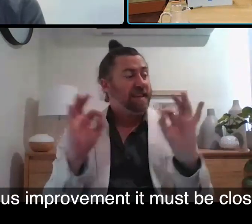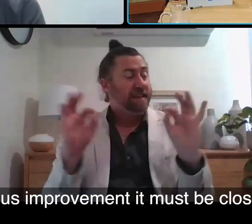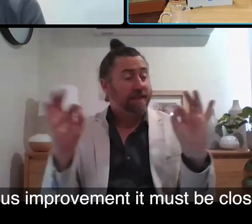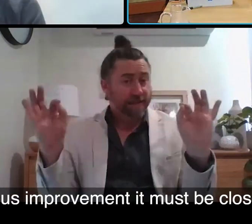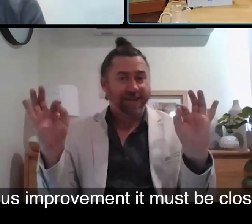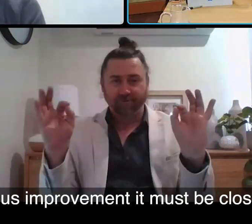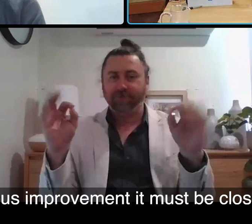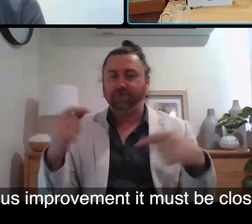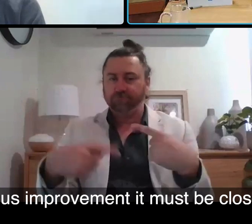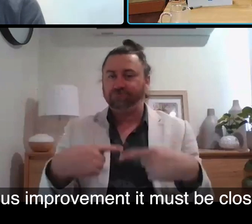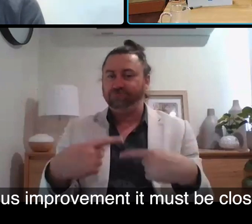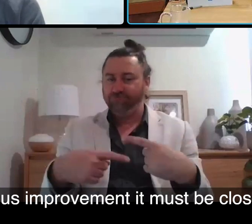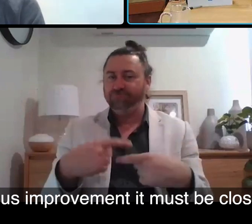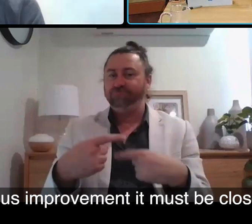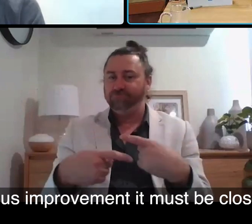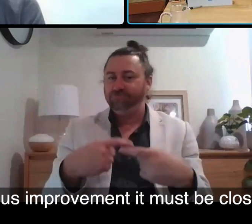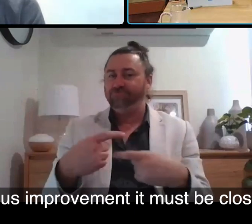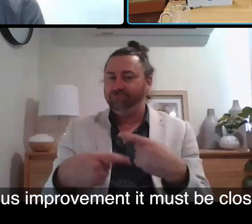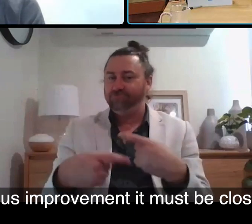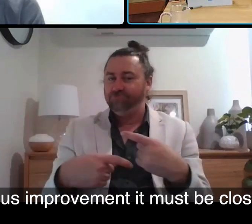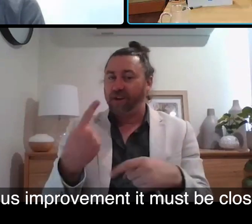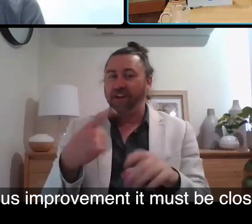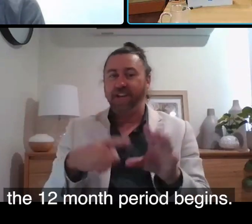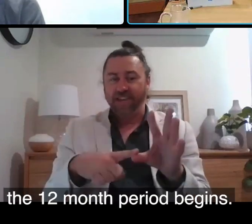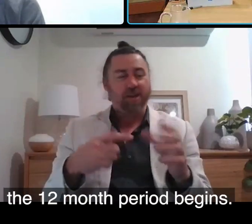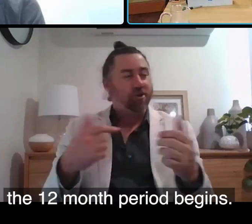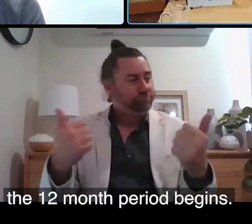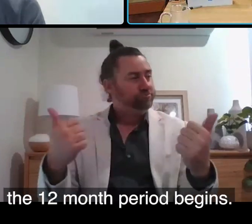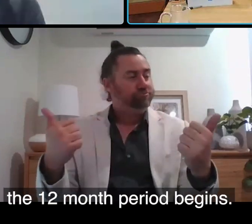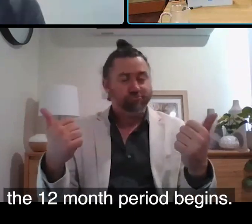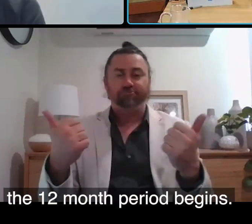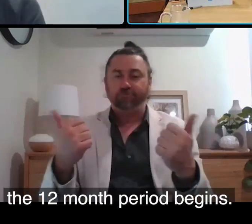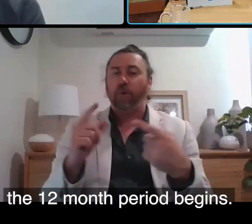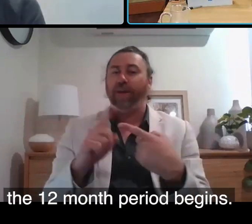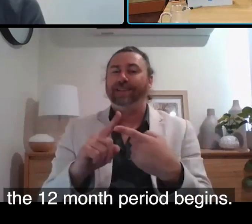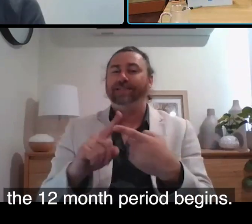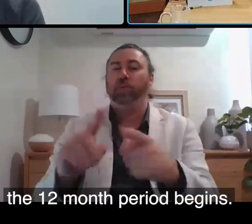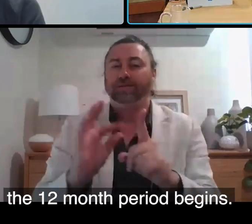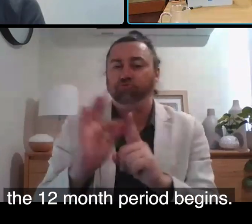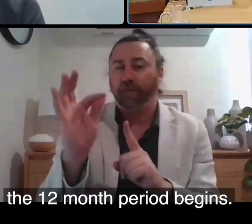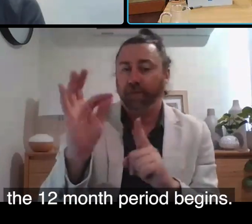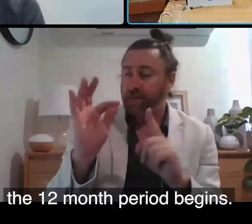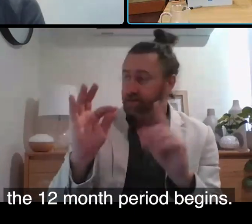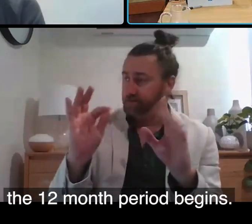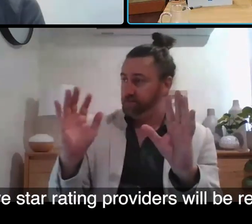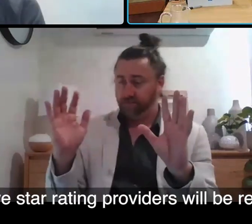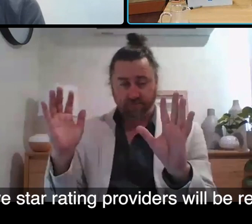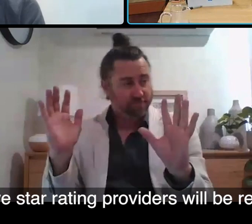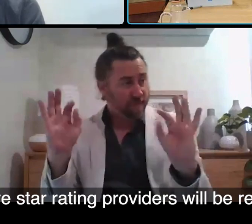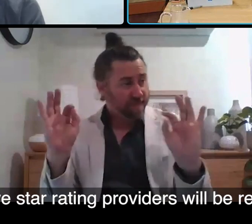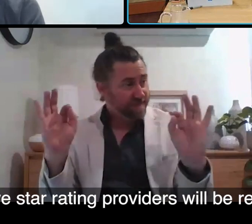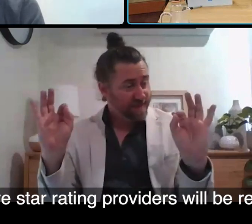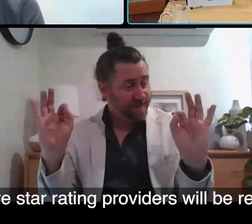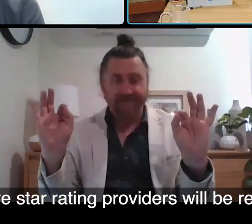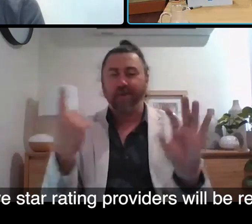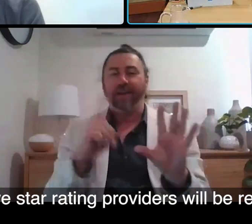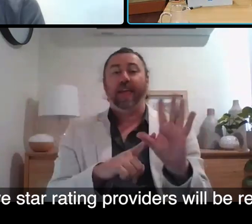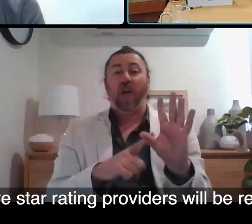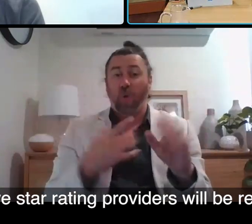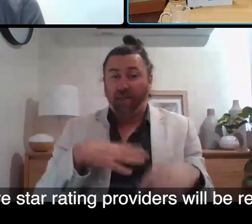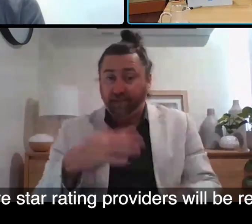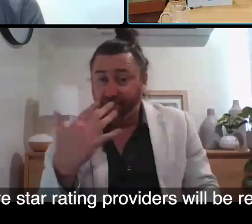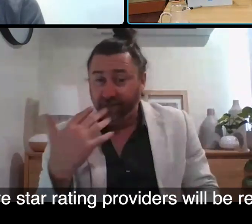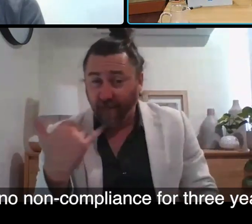revise the plan for continuous improvement, it must be closed before the 12-month period begins. For a 5-star